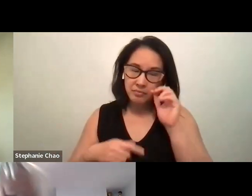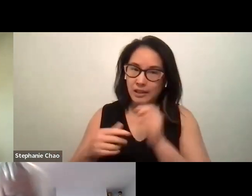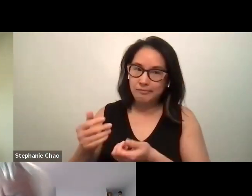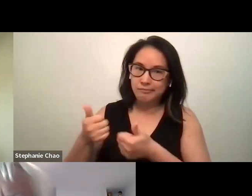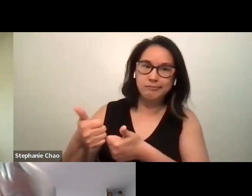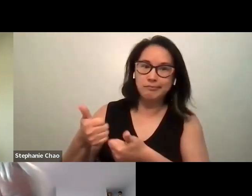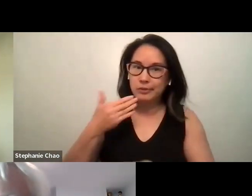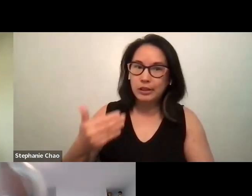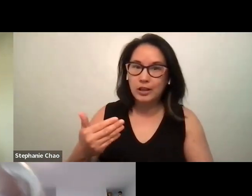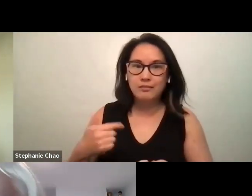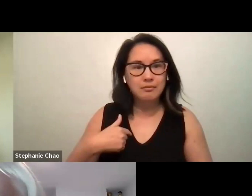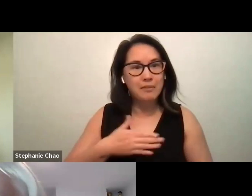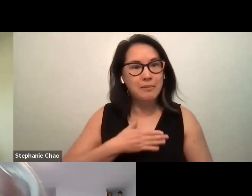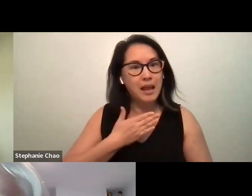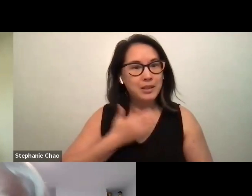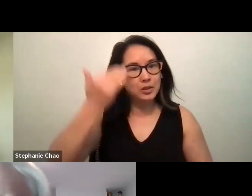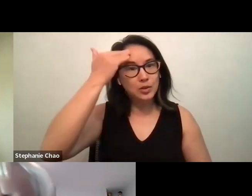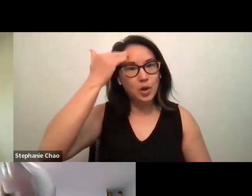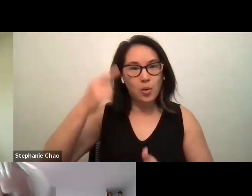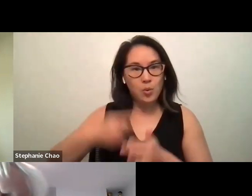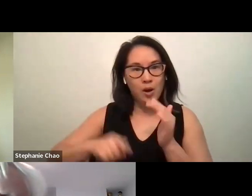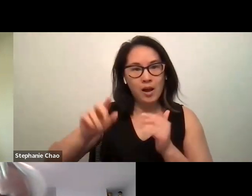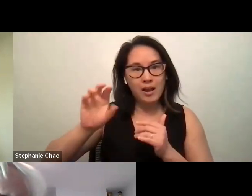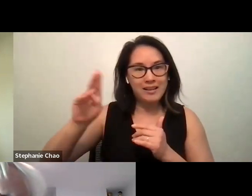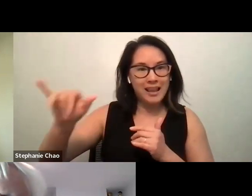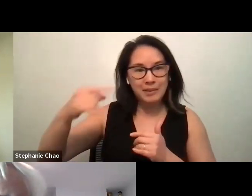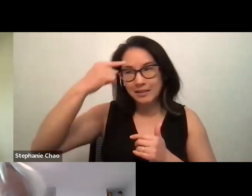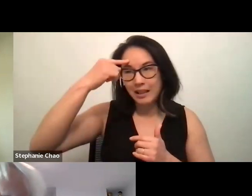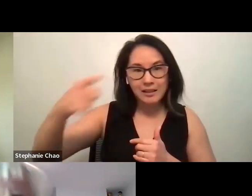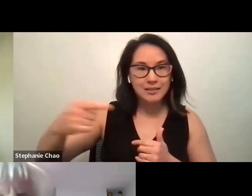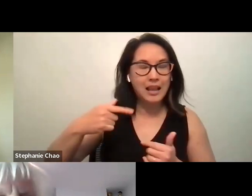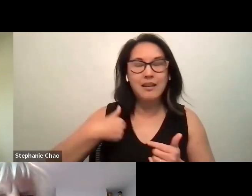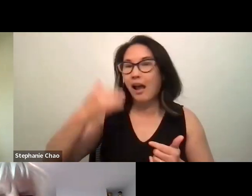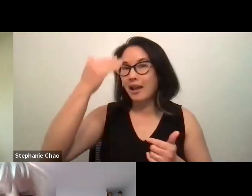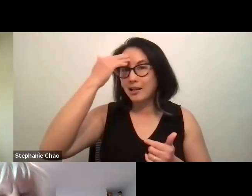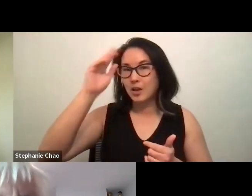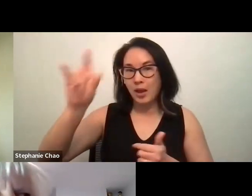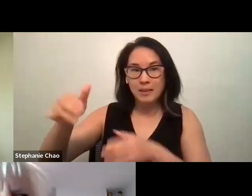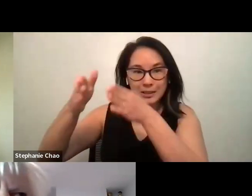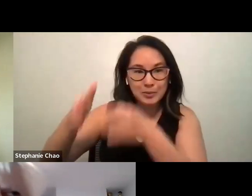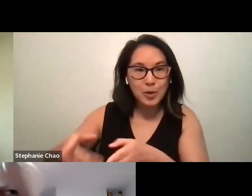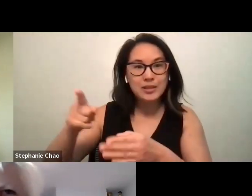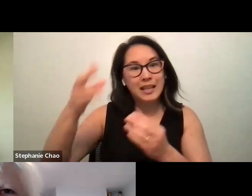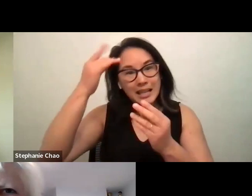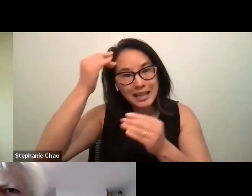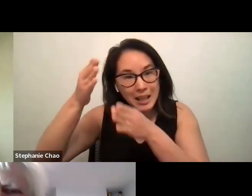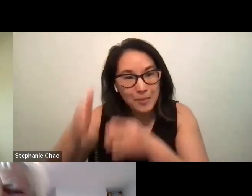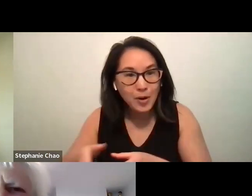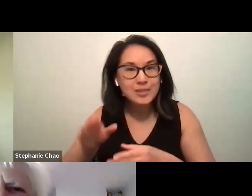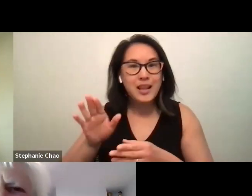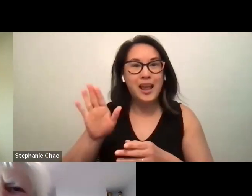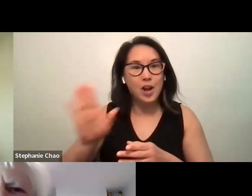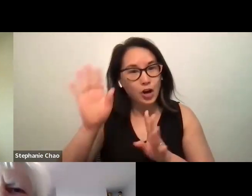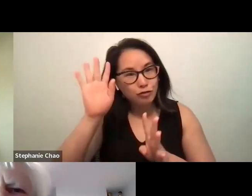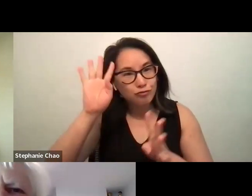good. I'm happy to know what Emily thinks. And I know that Emily is a person and she's a thinking person, and this is what she's come